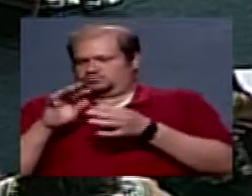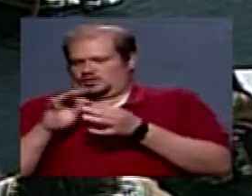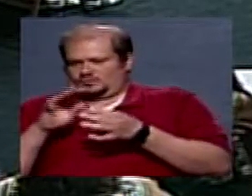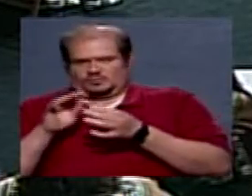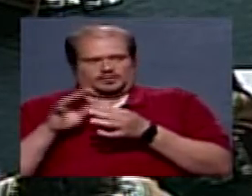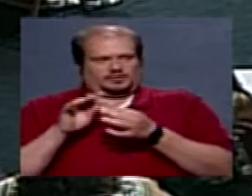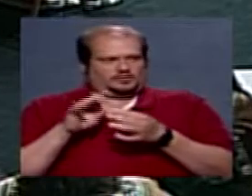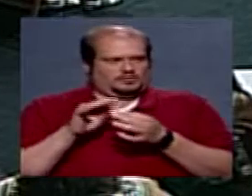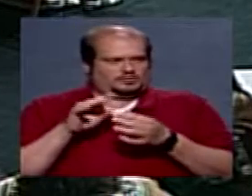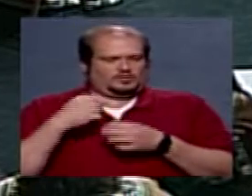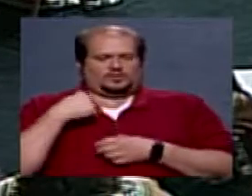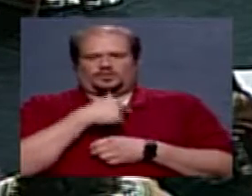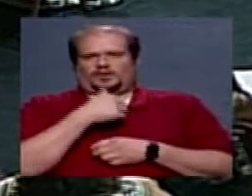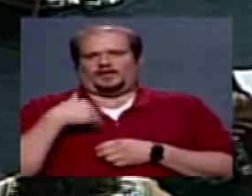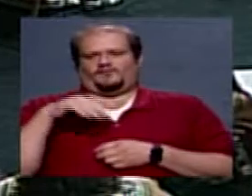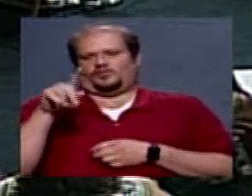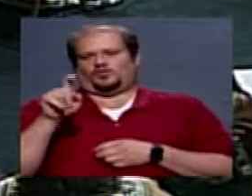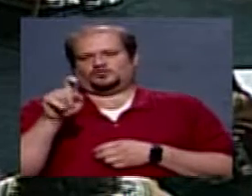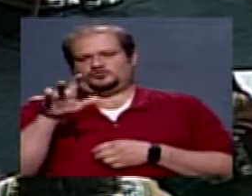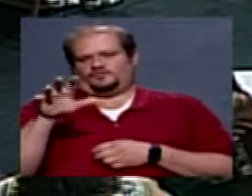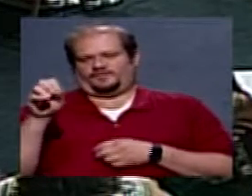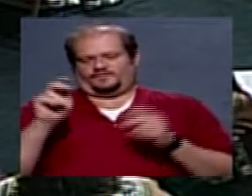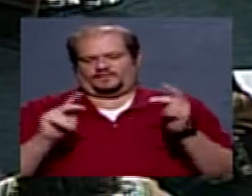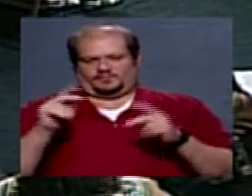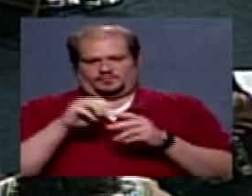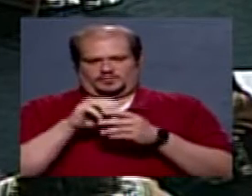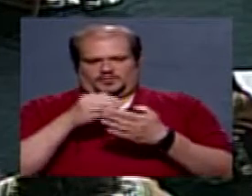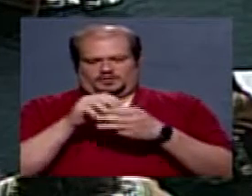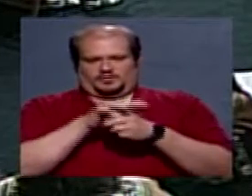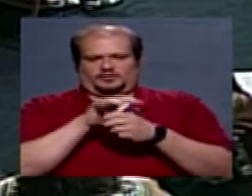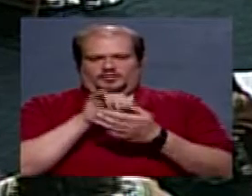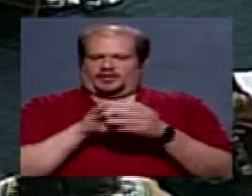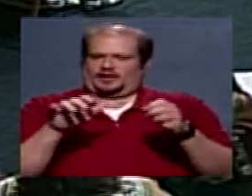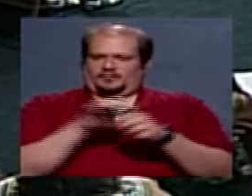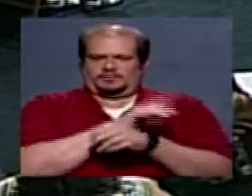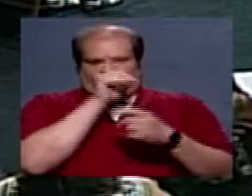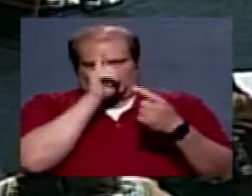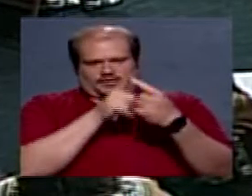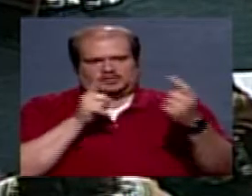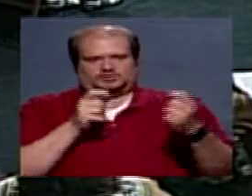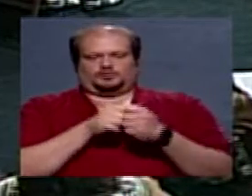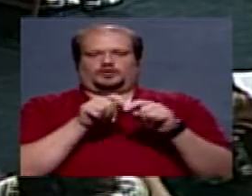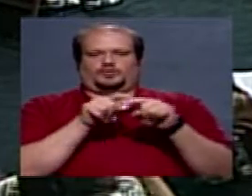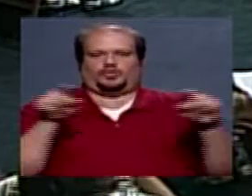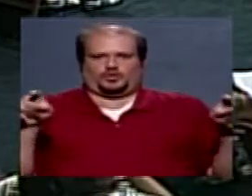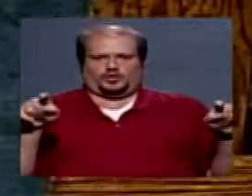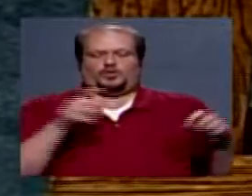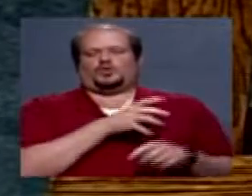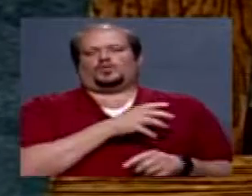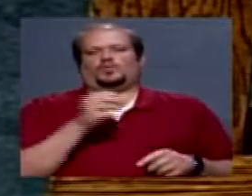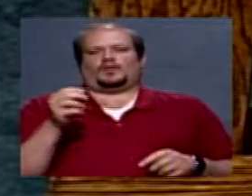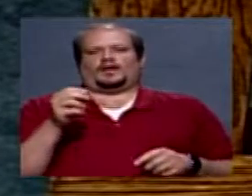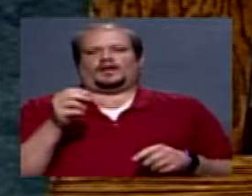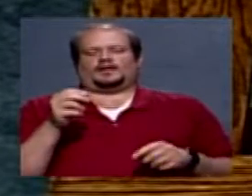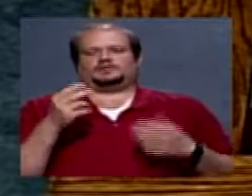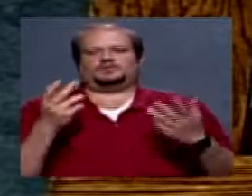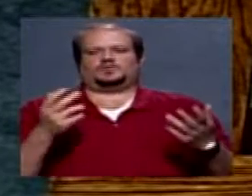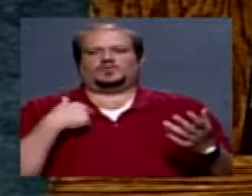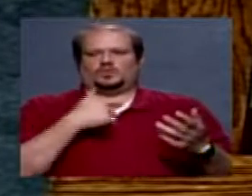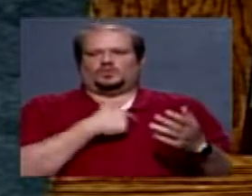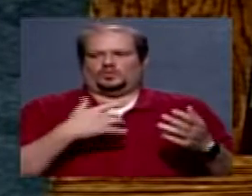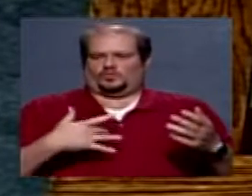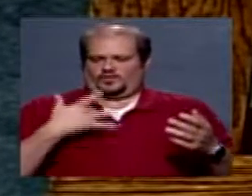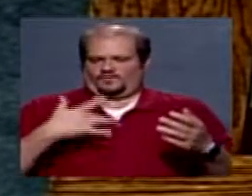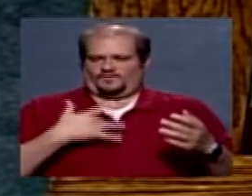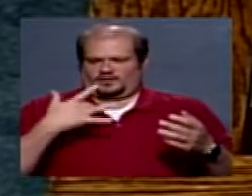There are 150 people in the immediate area who completely disagree with you. And we